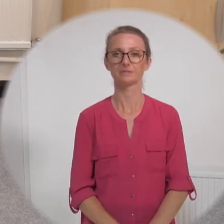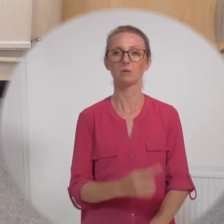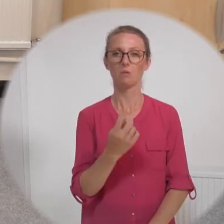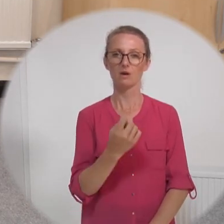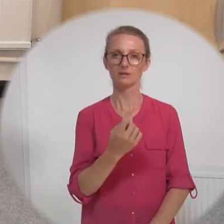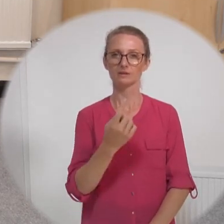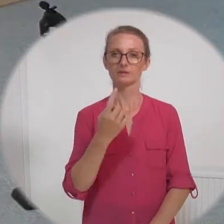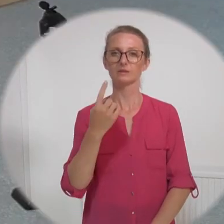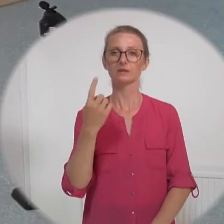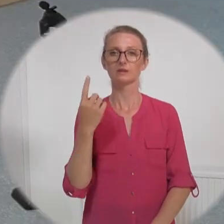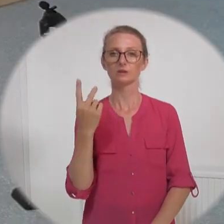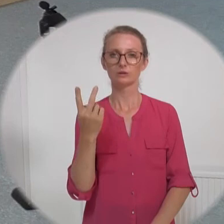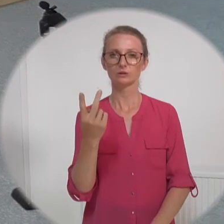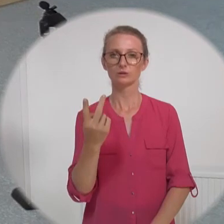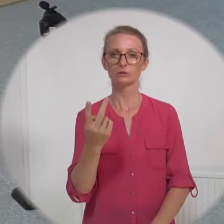2,